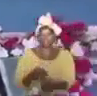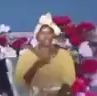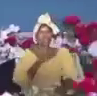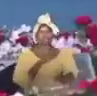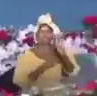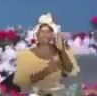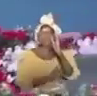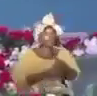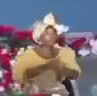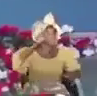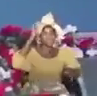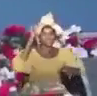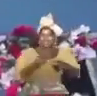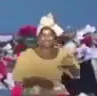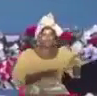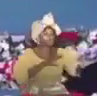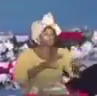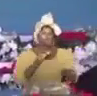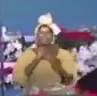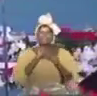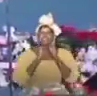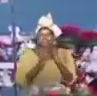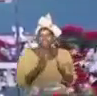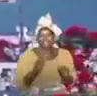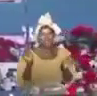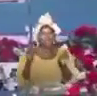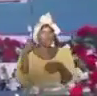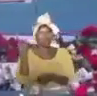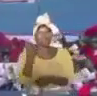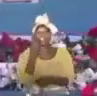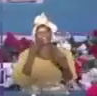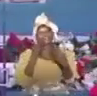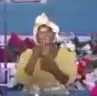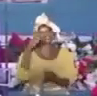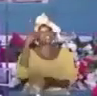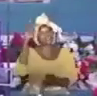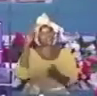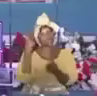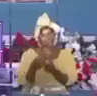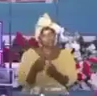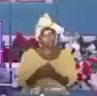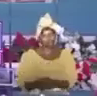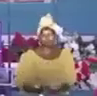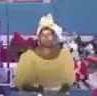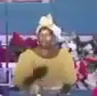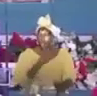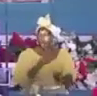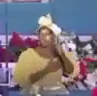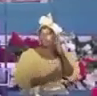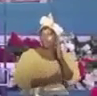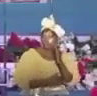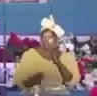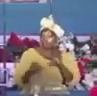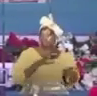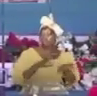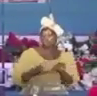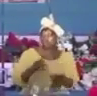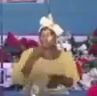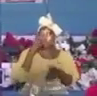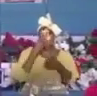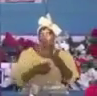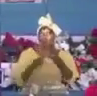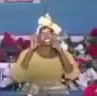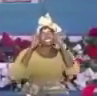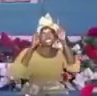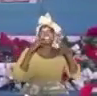believer outside of the boundary of his word. Please listen, beloved people of God. God only does what he says, not what